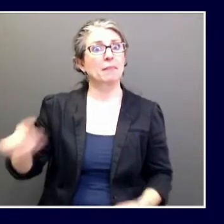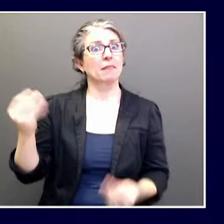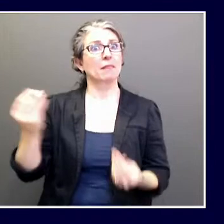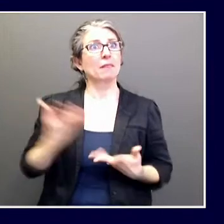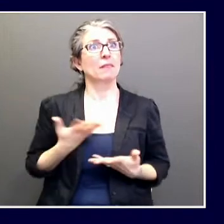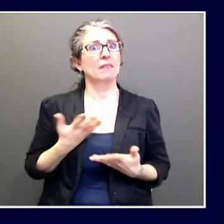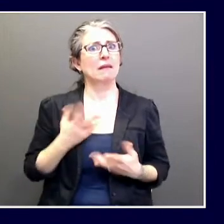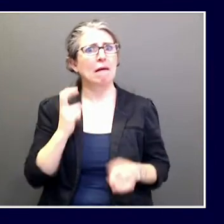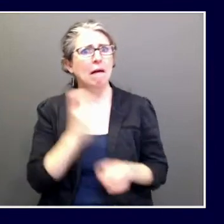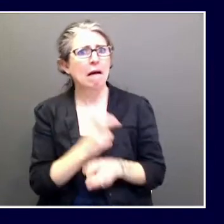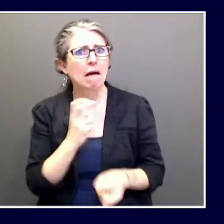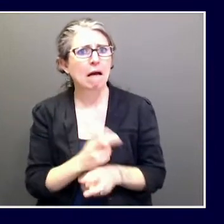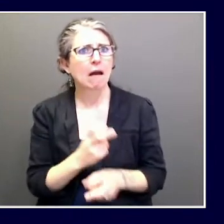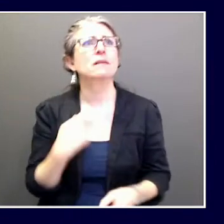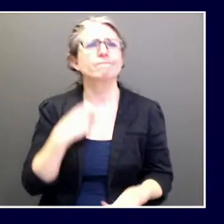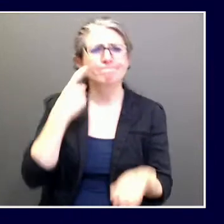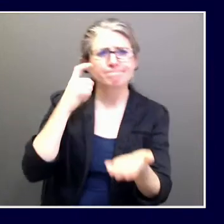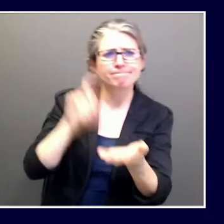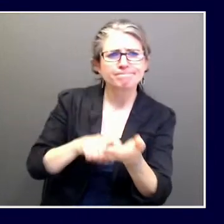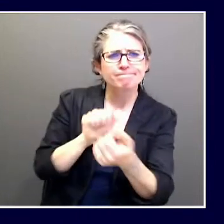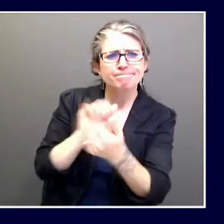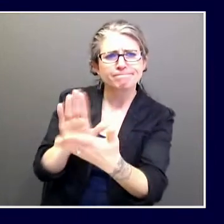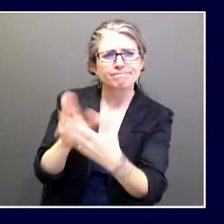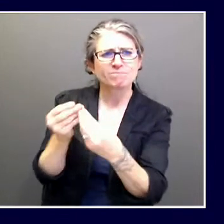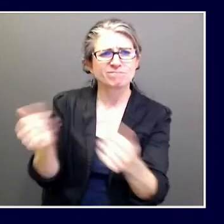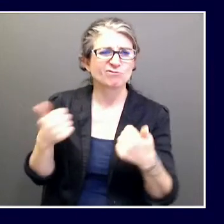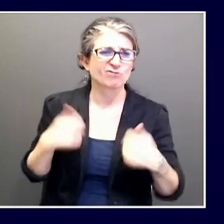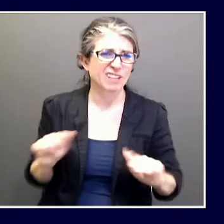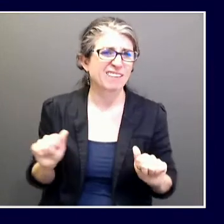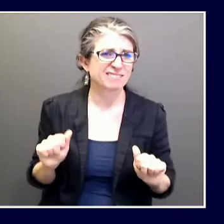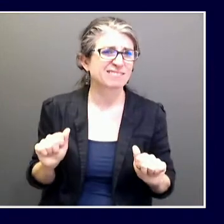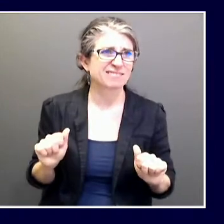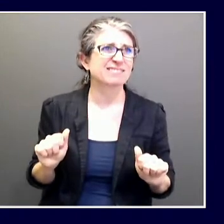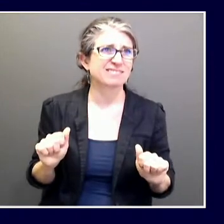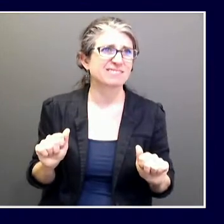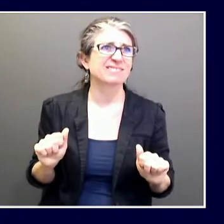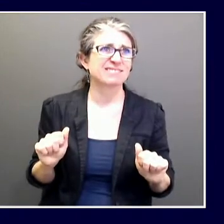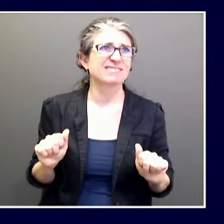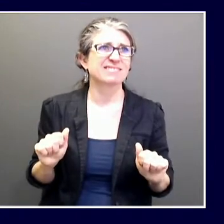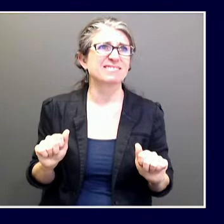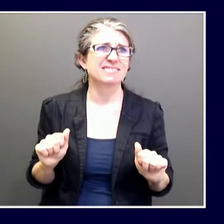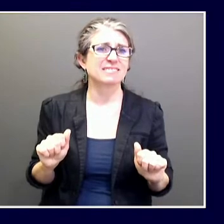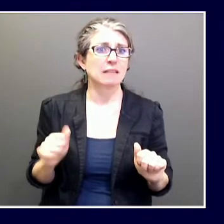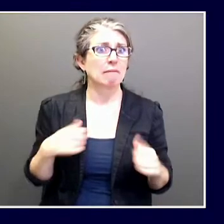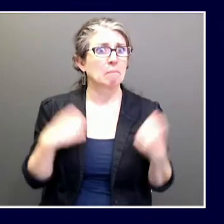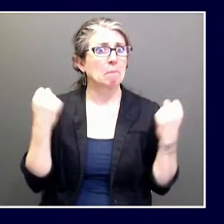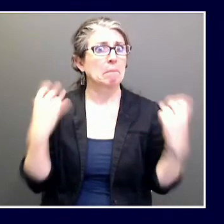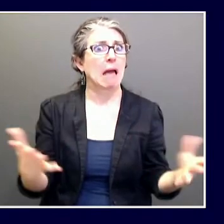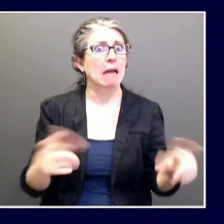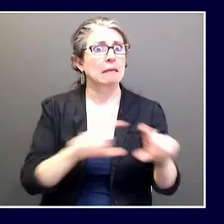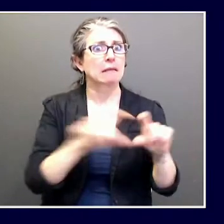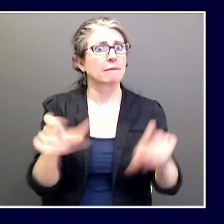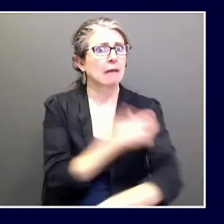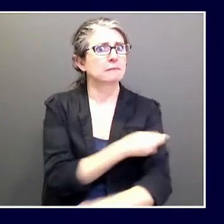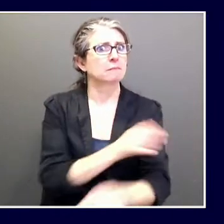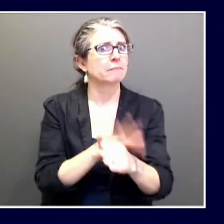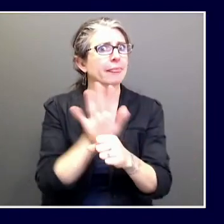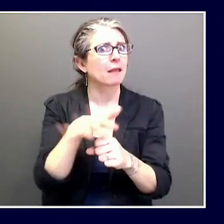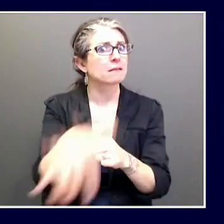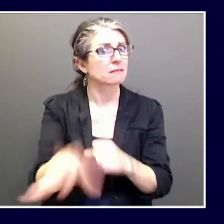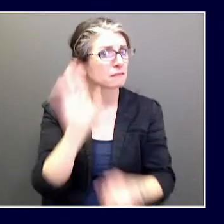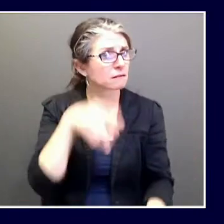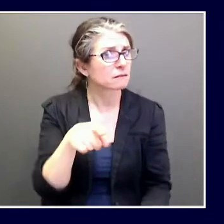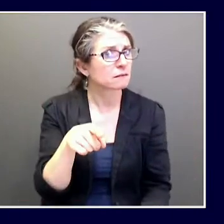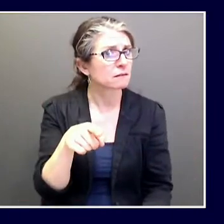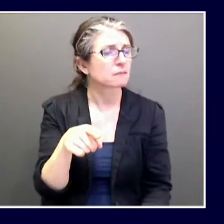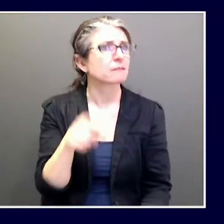related, because we have a robust amount of vaccine in the state, we try to jump on that and see what we can do. We're going to keep looking for venues, as